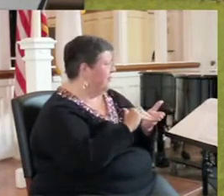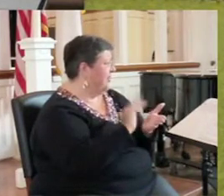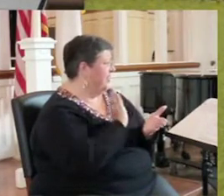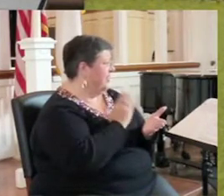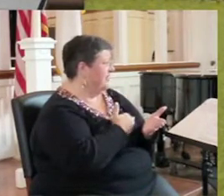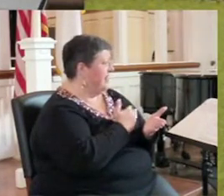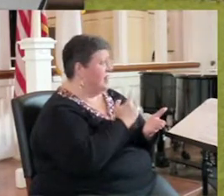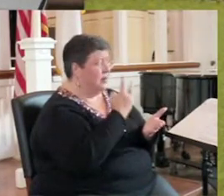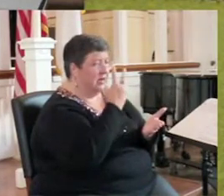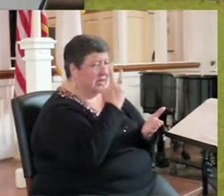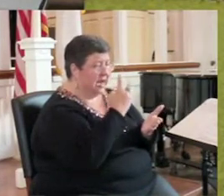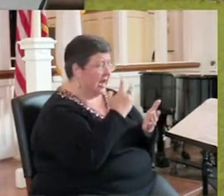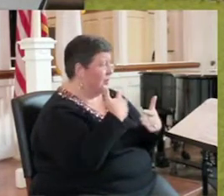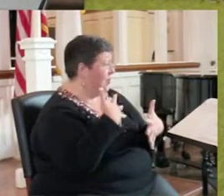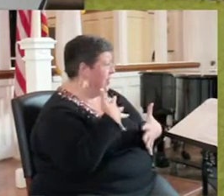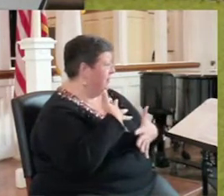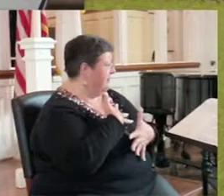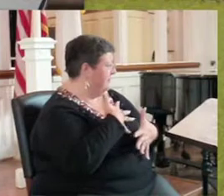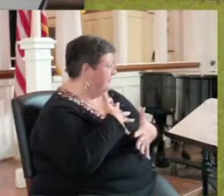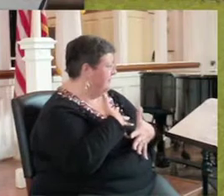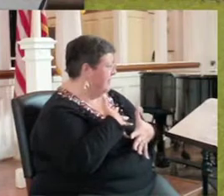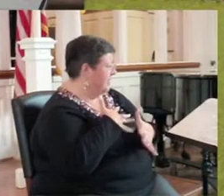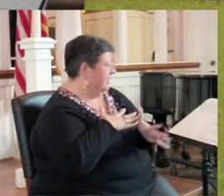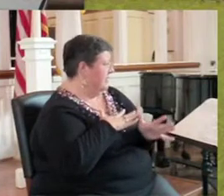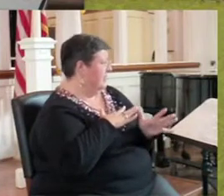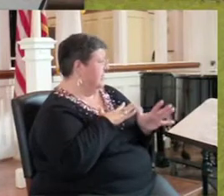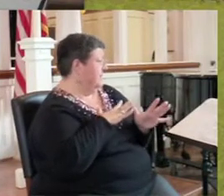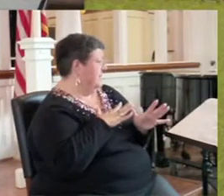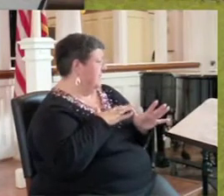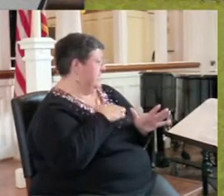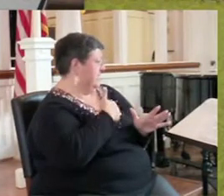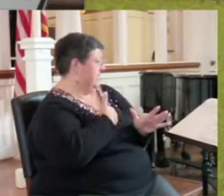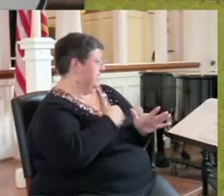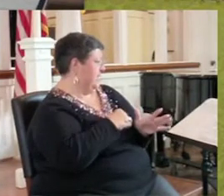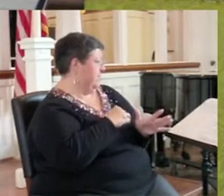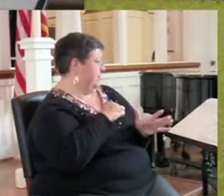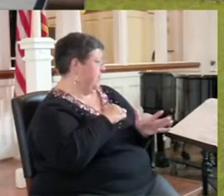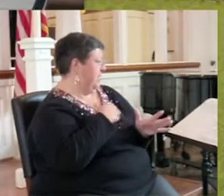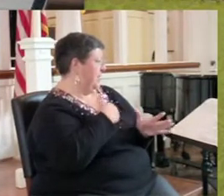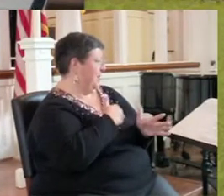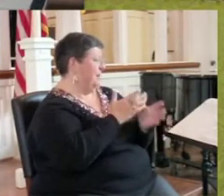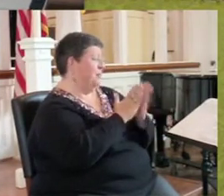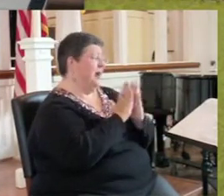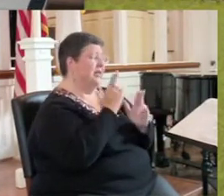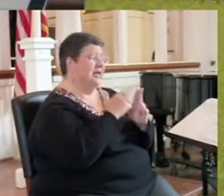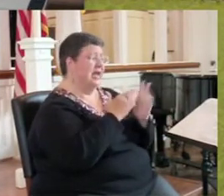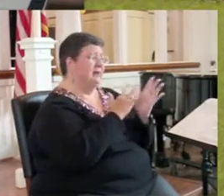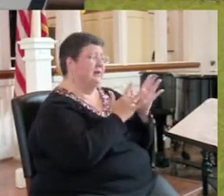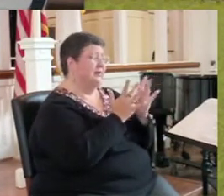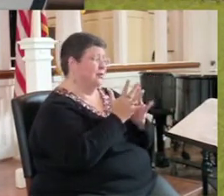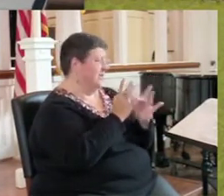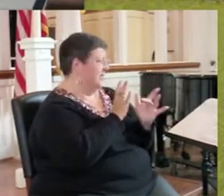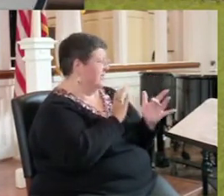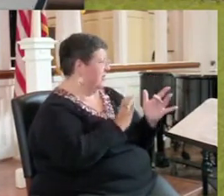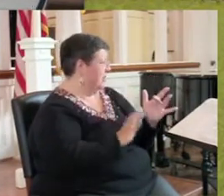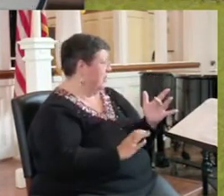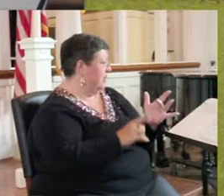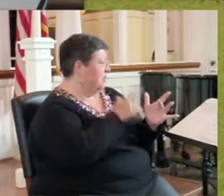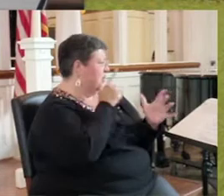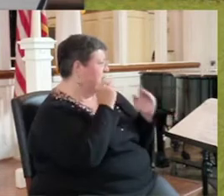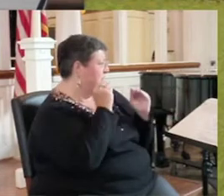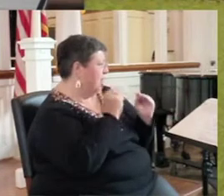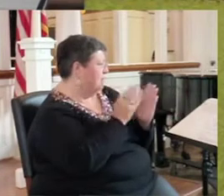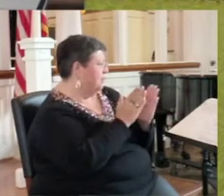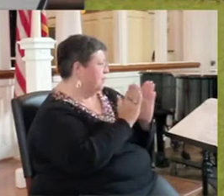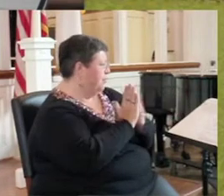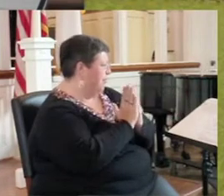doubt, fear, vanity, and self-pride. We pray in the name of Jesus Christ, who